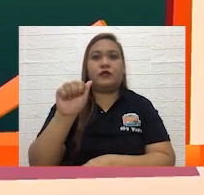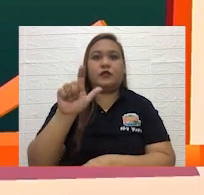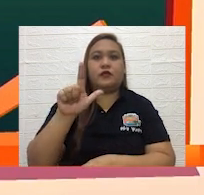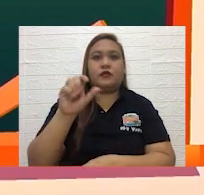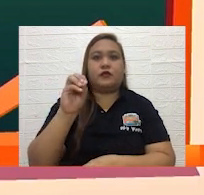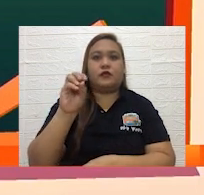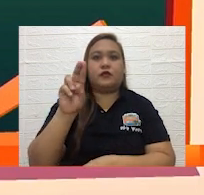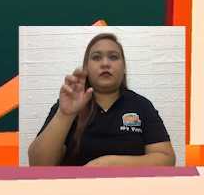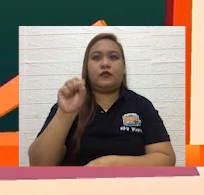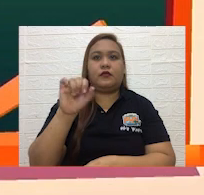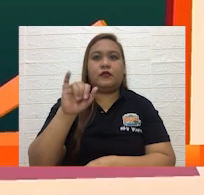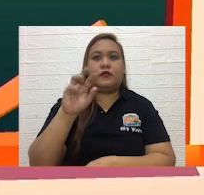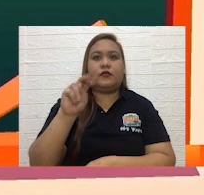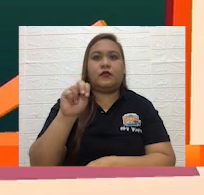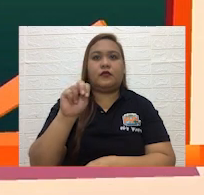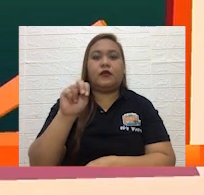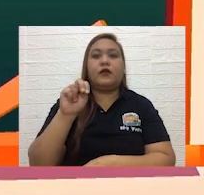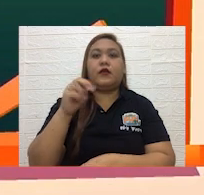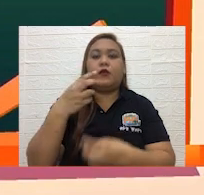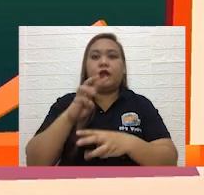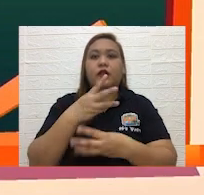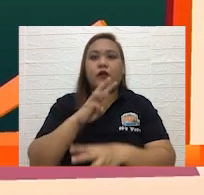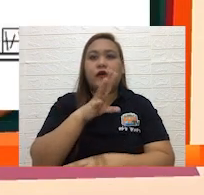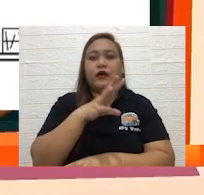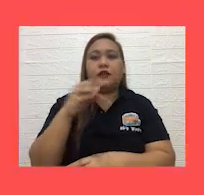jalousie window, and awning window.